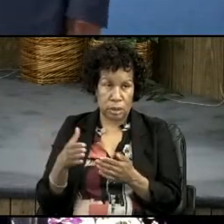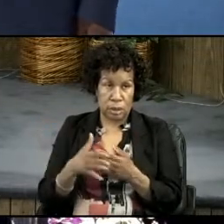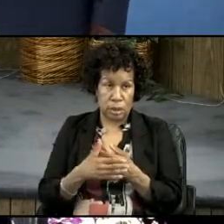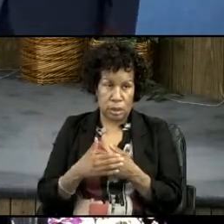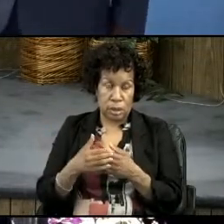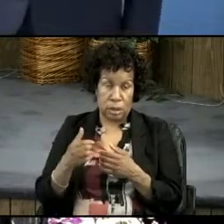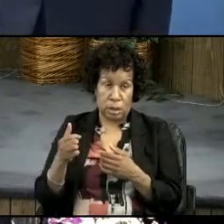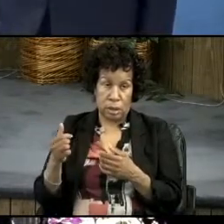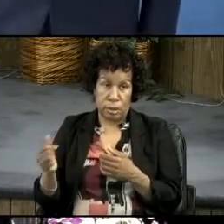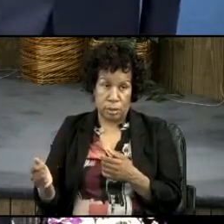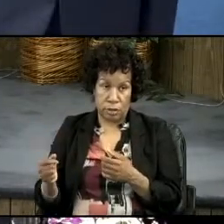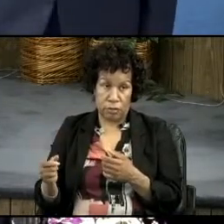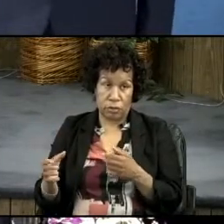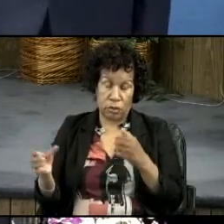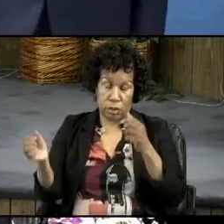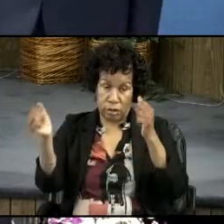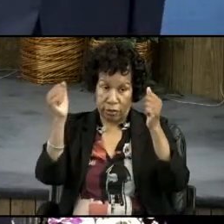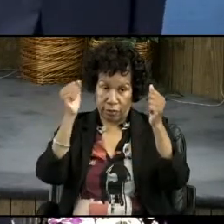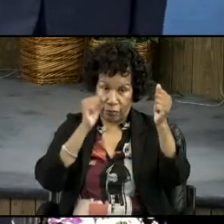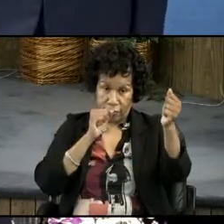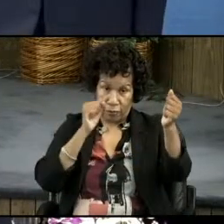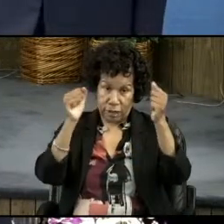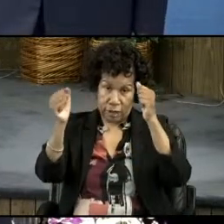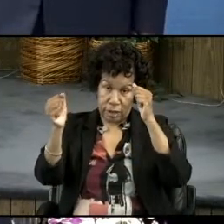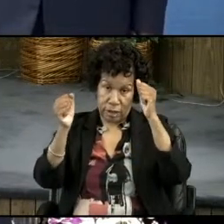everybody trying to give you something don't mean you're no good.